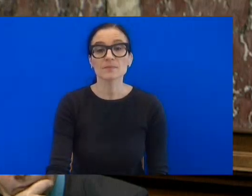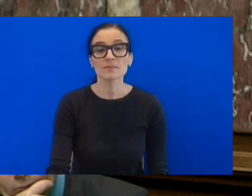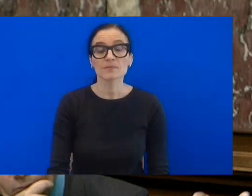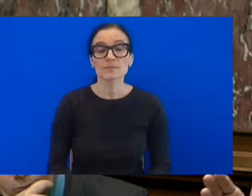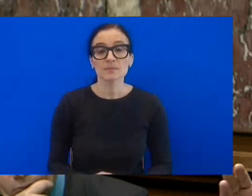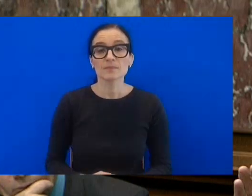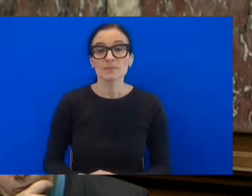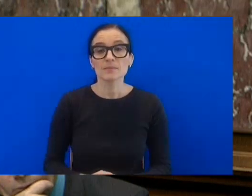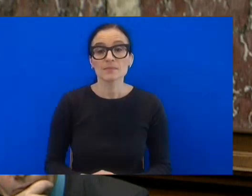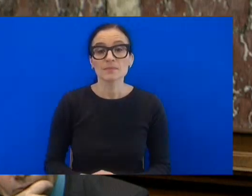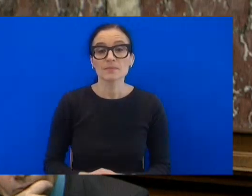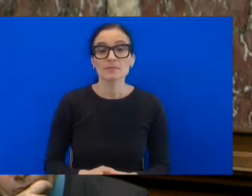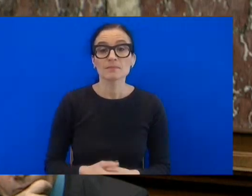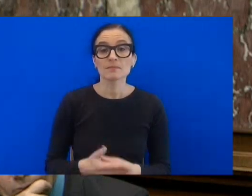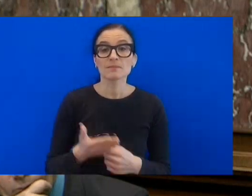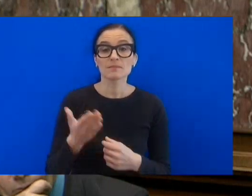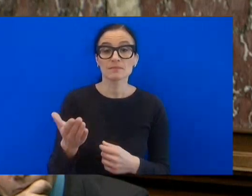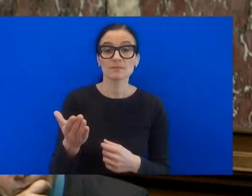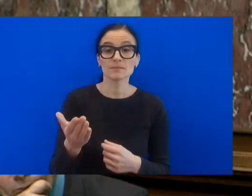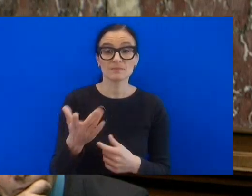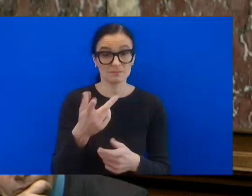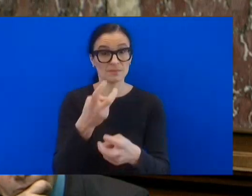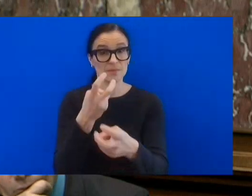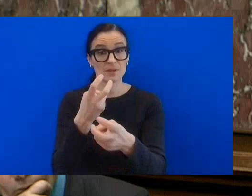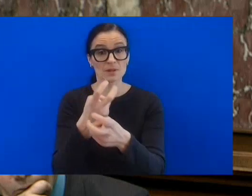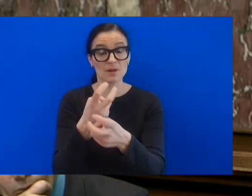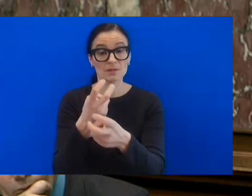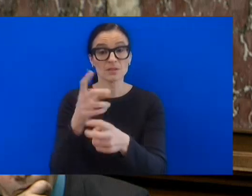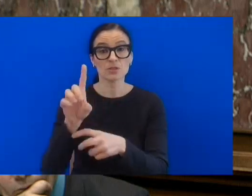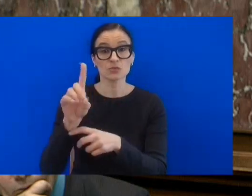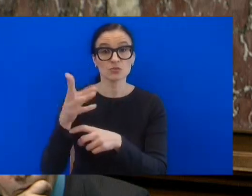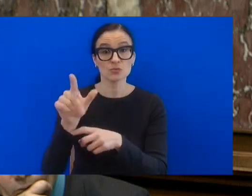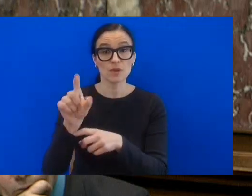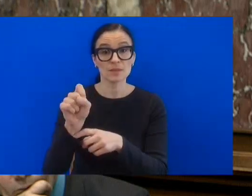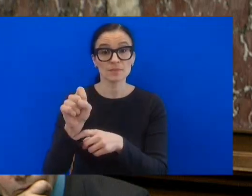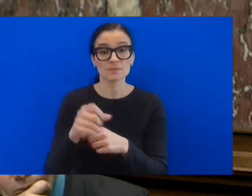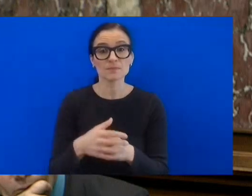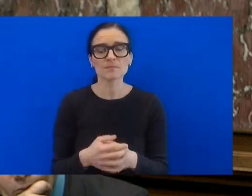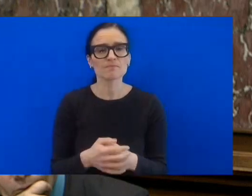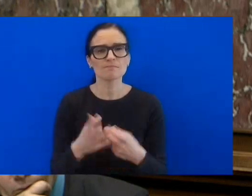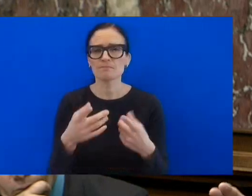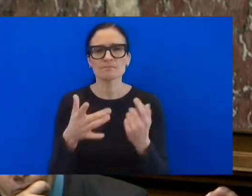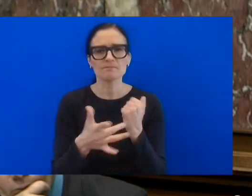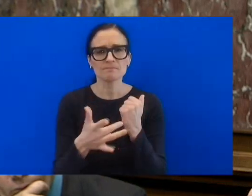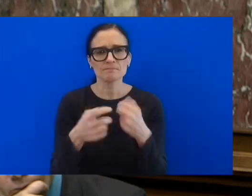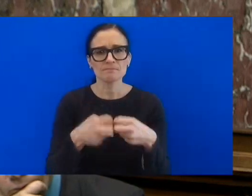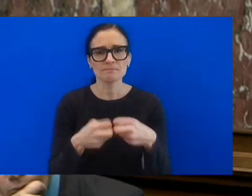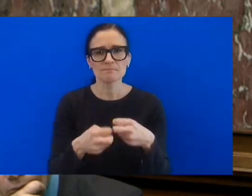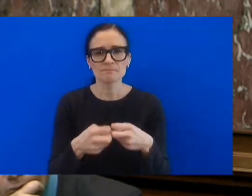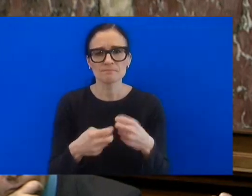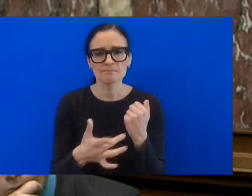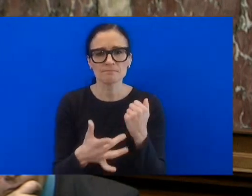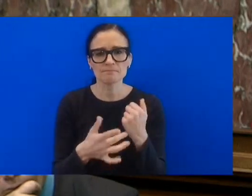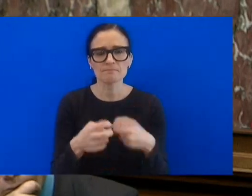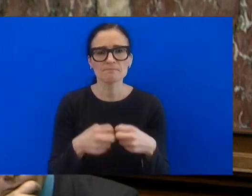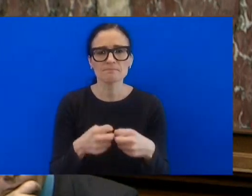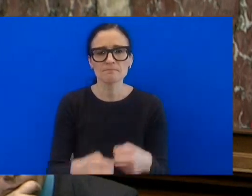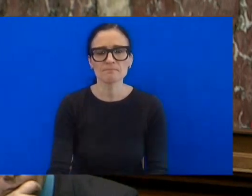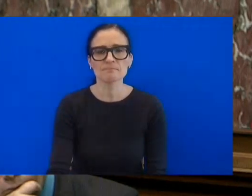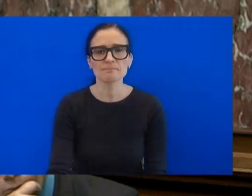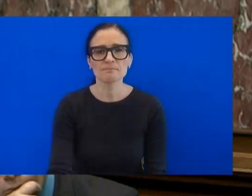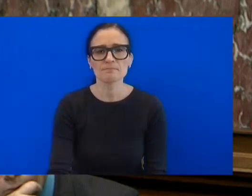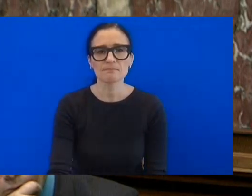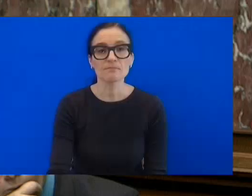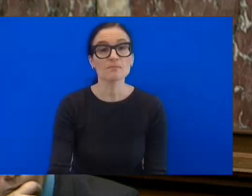streets are the result of money laundering and organized crime. We're taking action every day